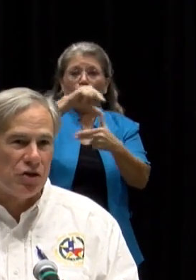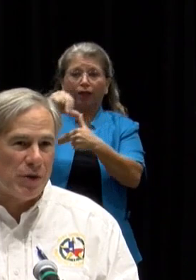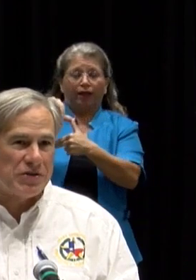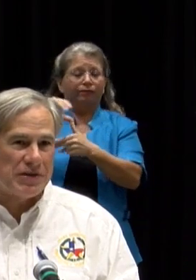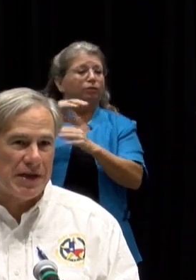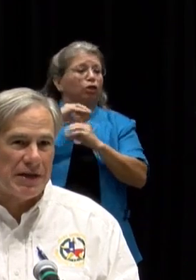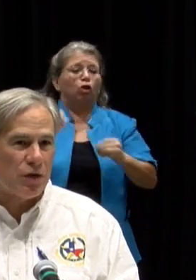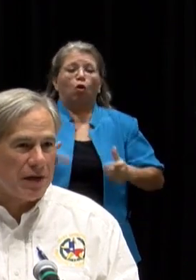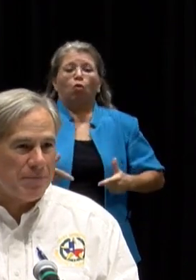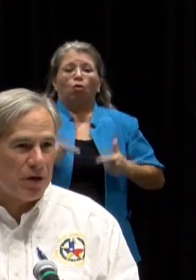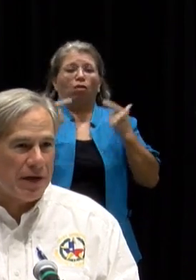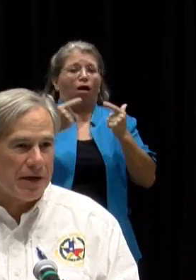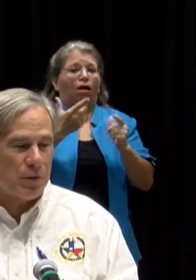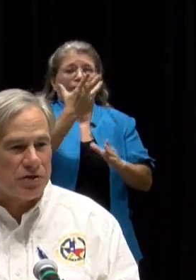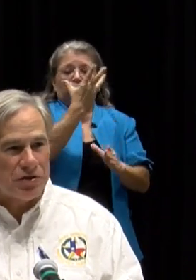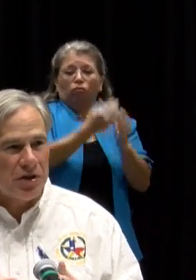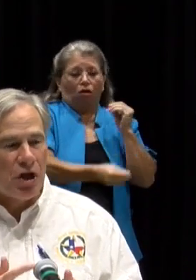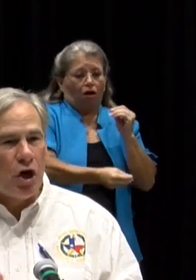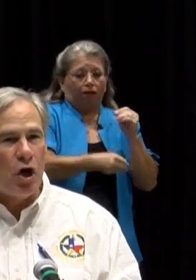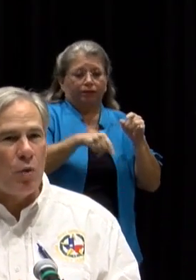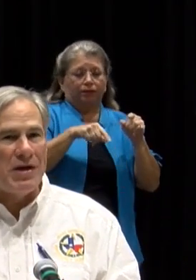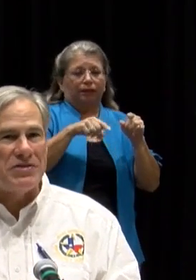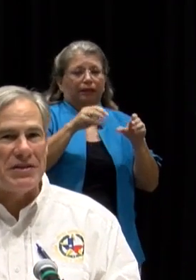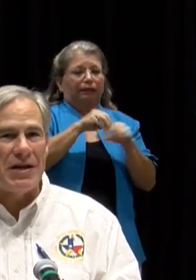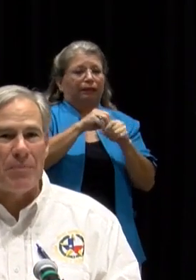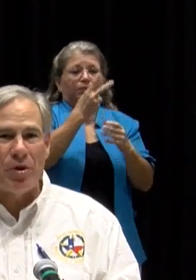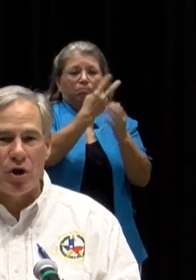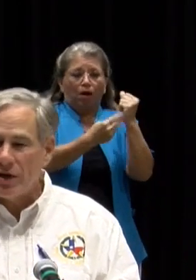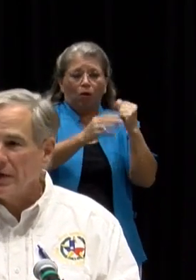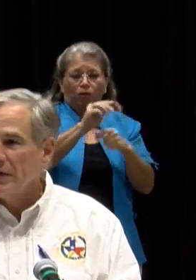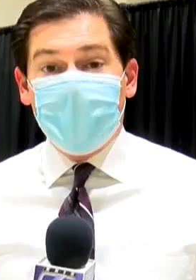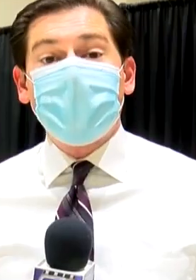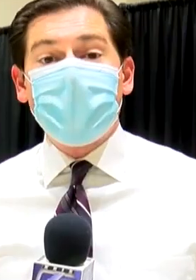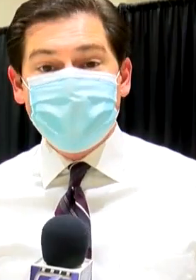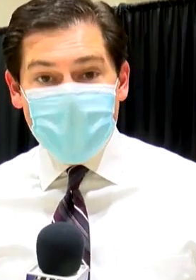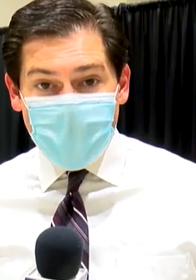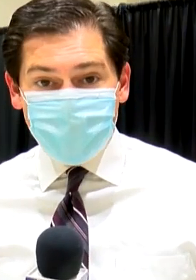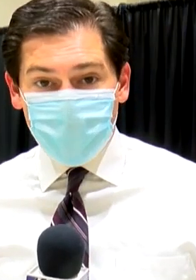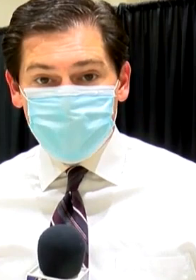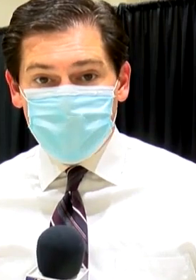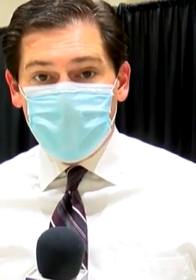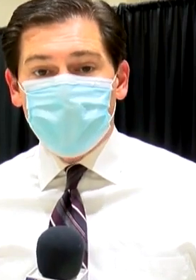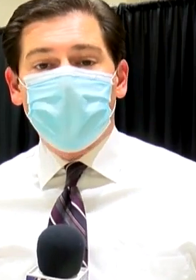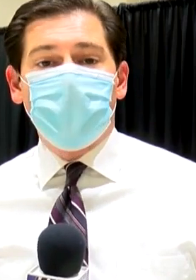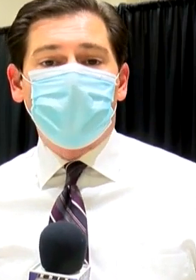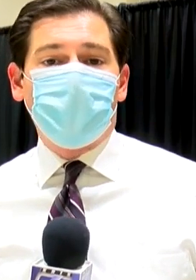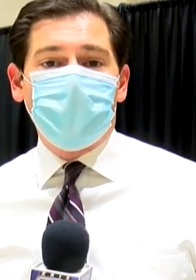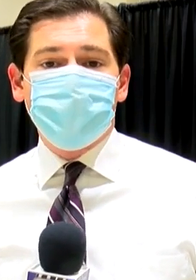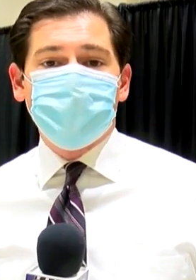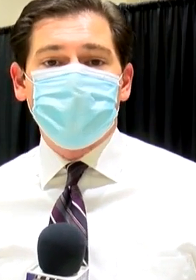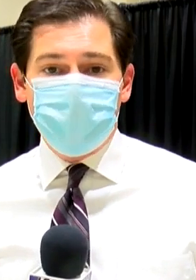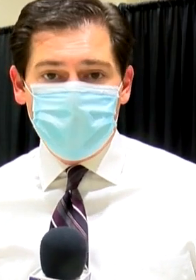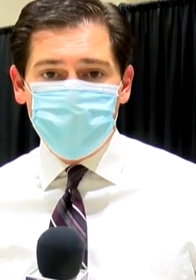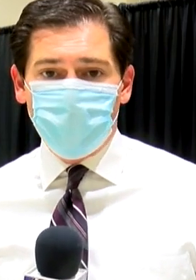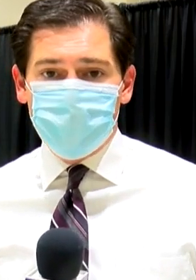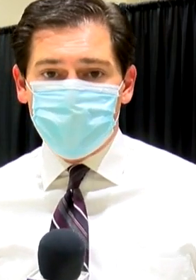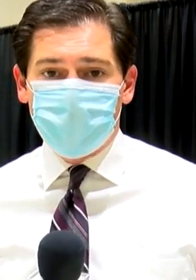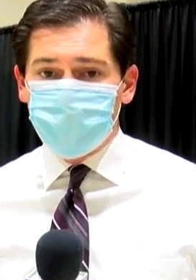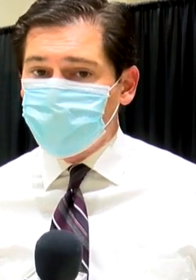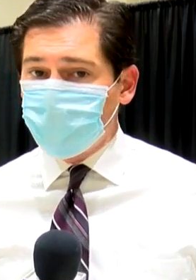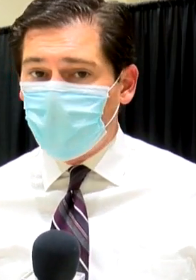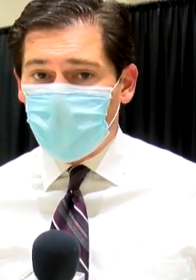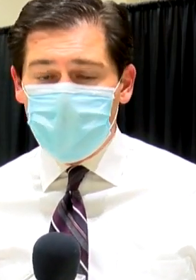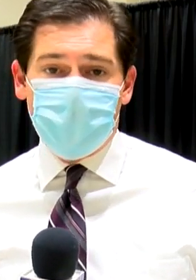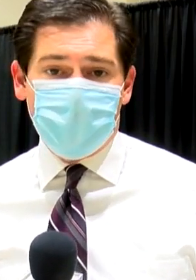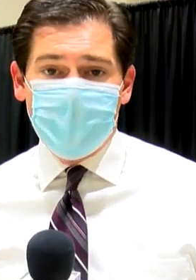in either Nueces County or Cleburne County, which is always the top priority. And as the aid comes in and the recovery process continues, we'll be sure to